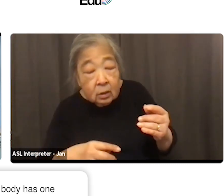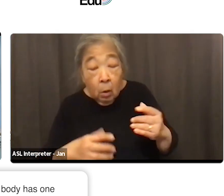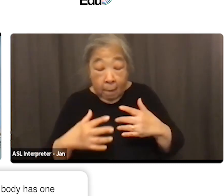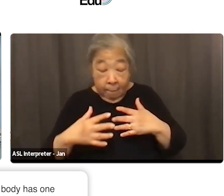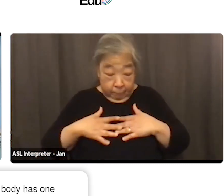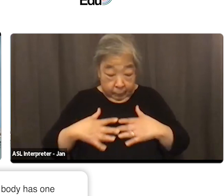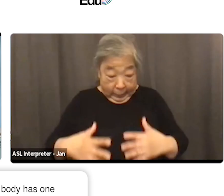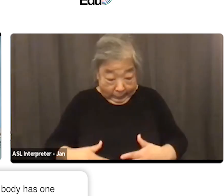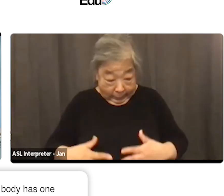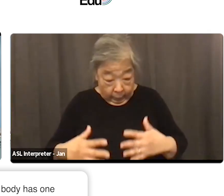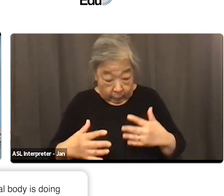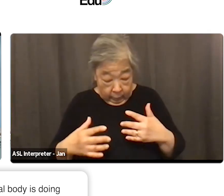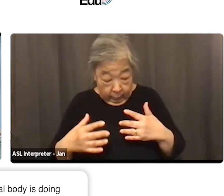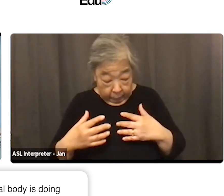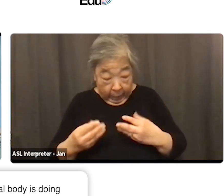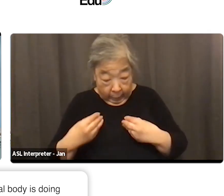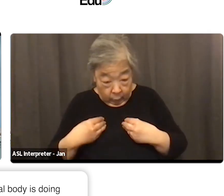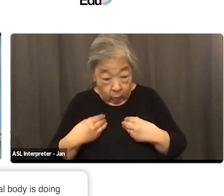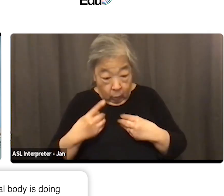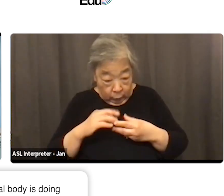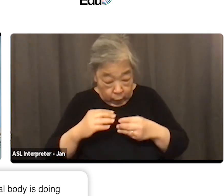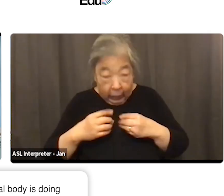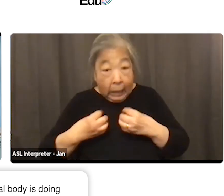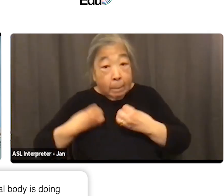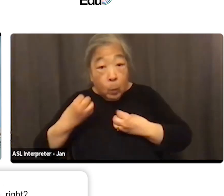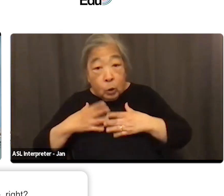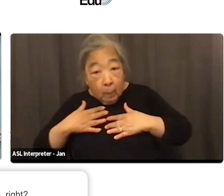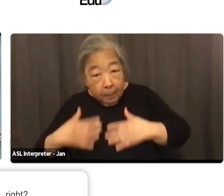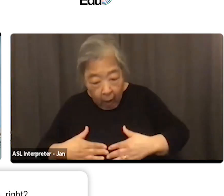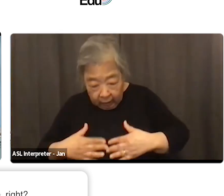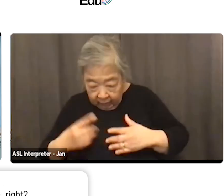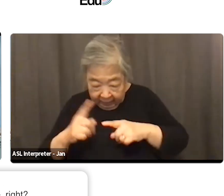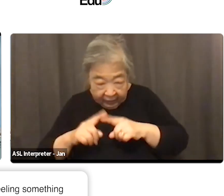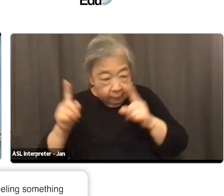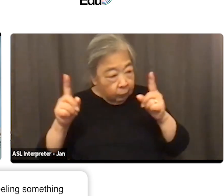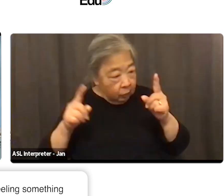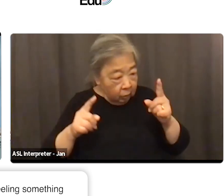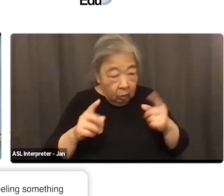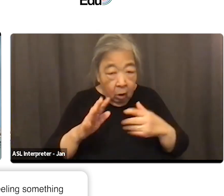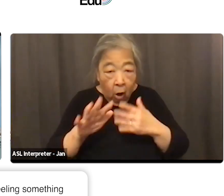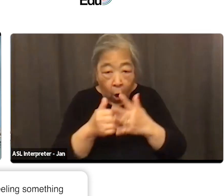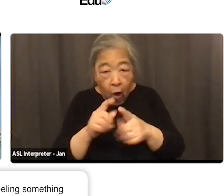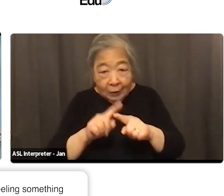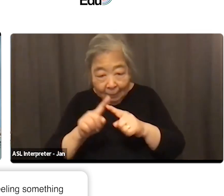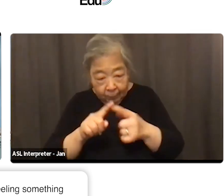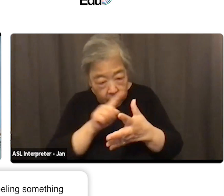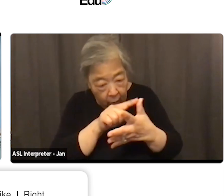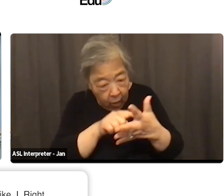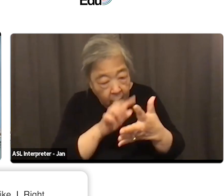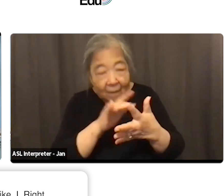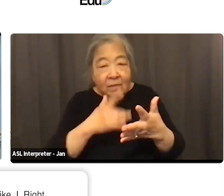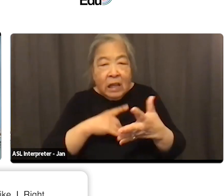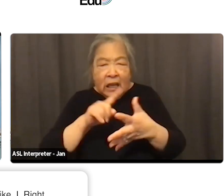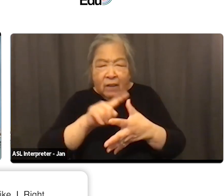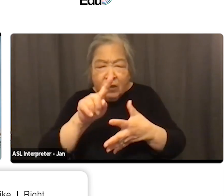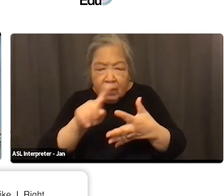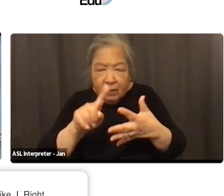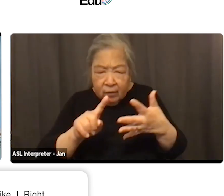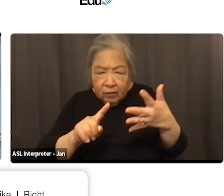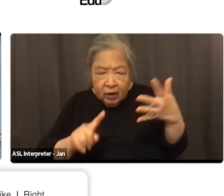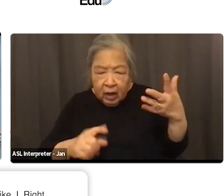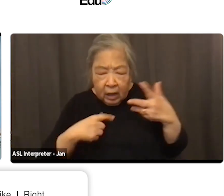my mental body has one story, my emotional body is doing something else, right? My spirit is feeling something else. And I'm like,